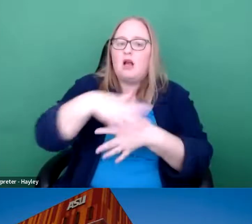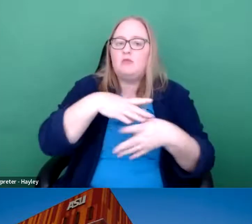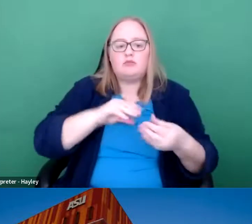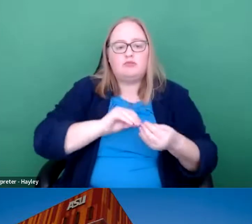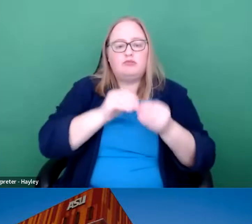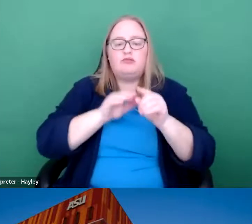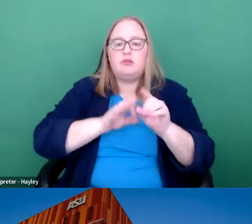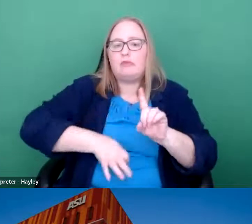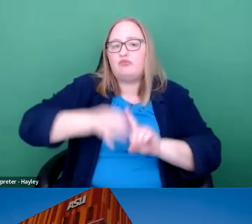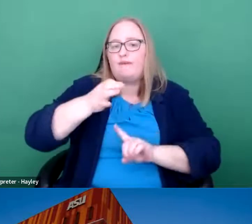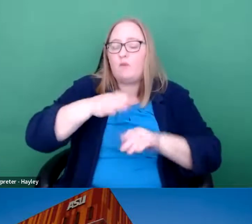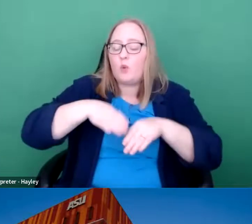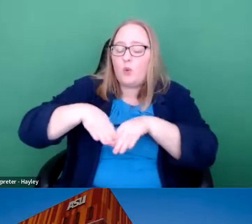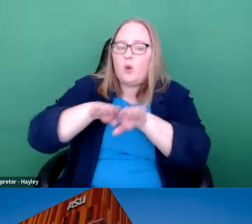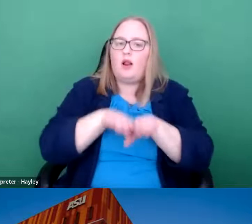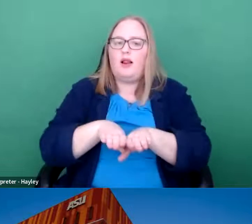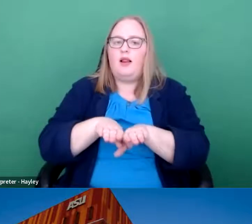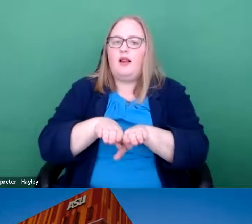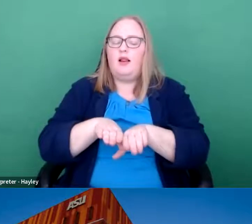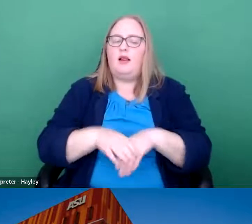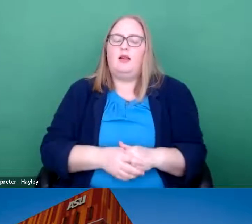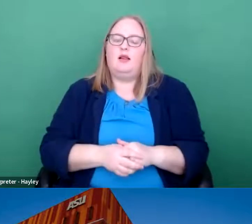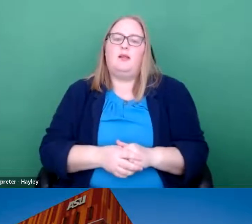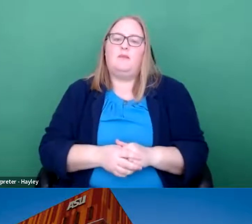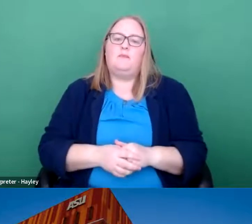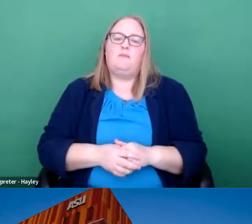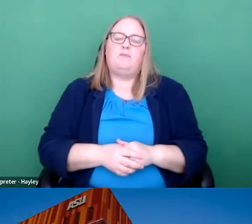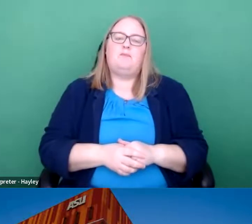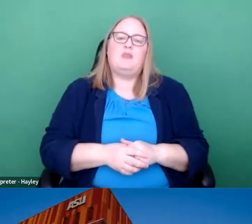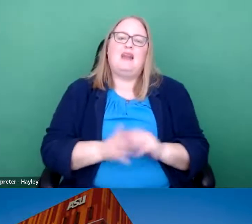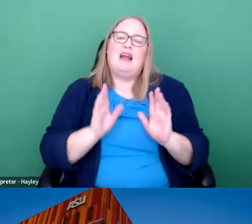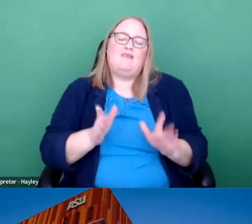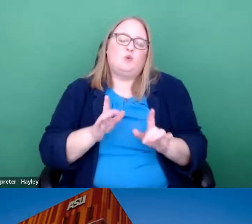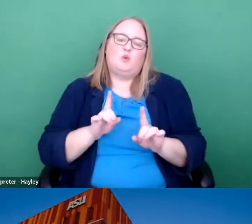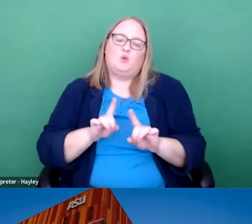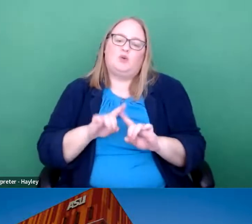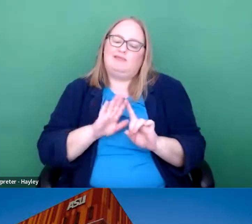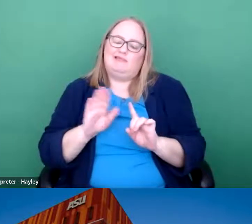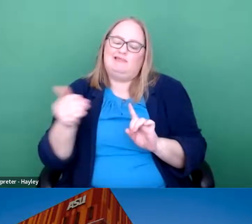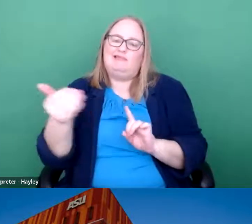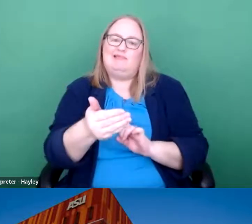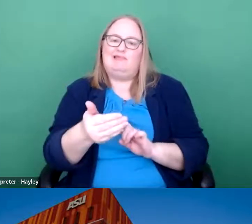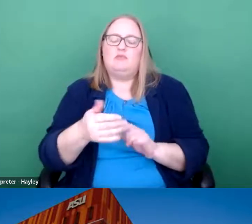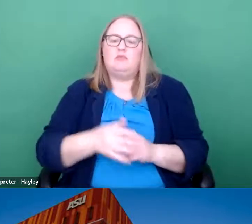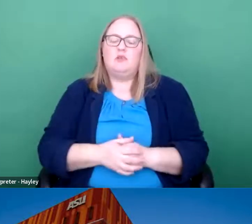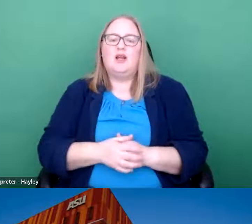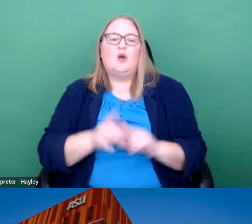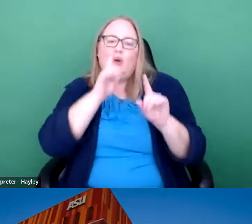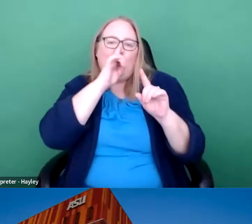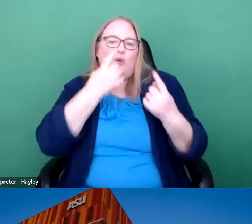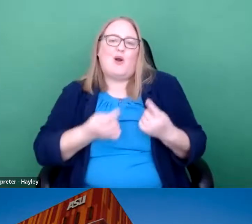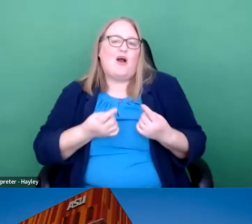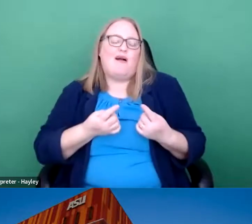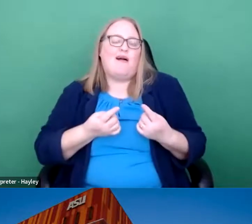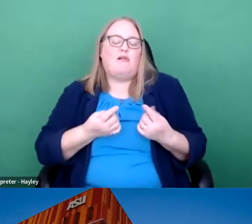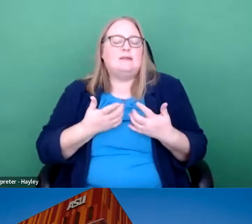everyone, that has to be done by kind of a different means, right, than what we're doing right now. So you can't do that by technical